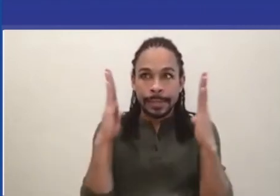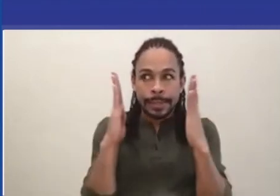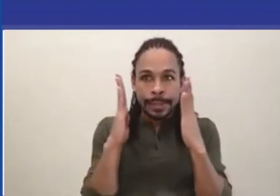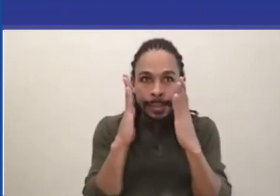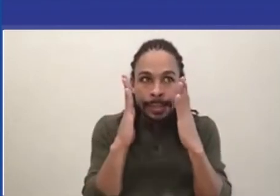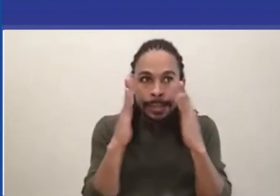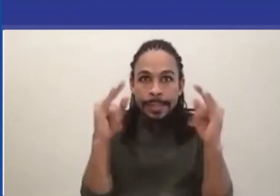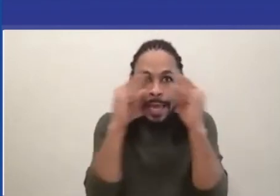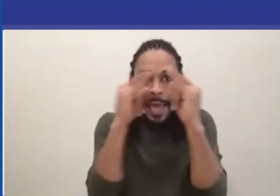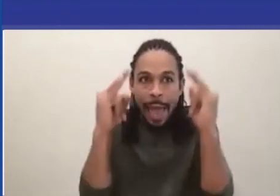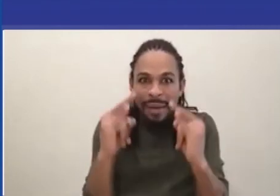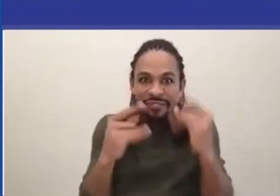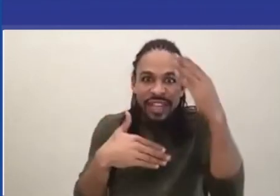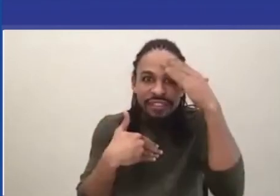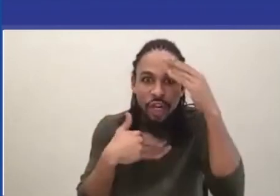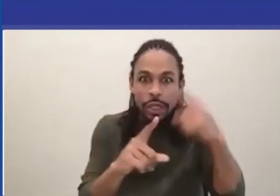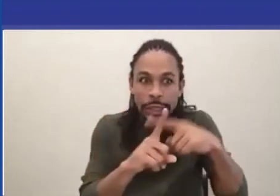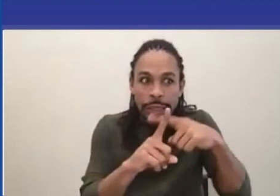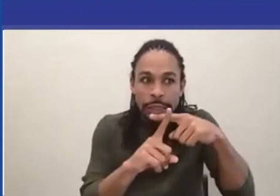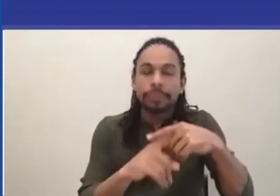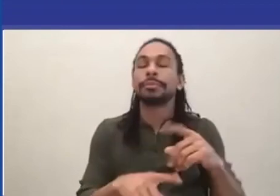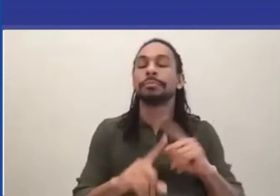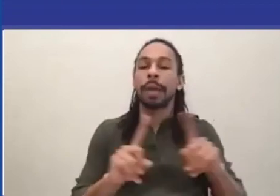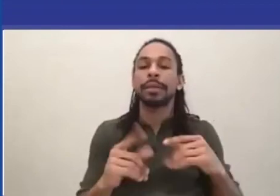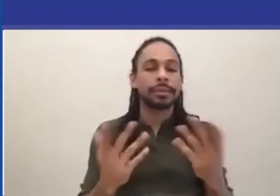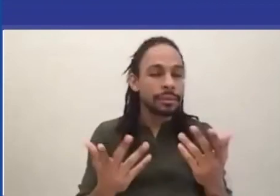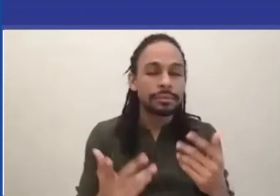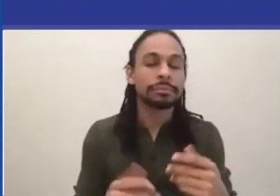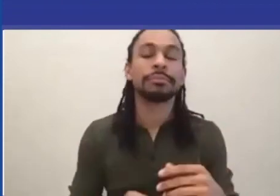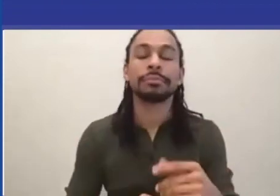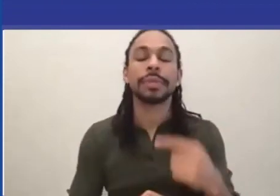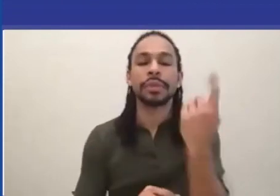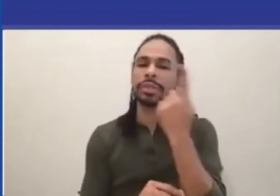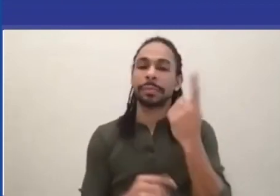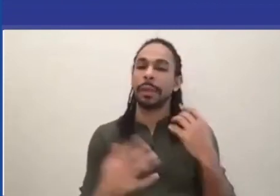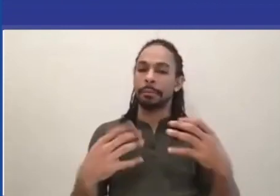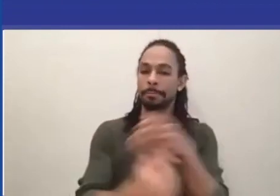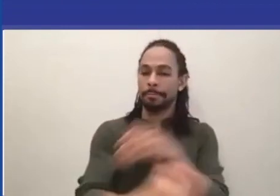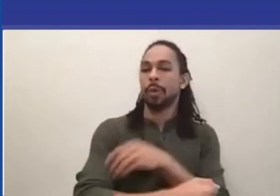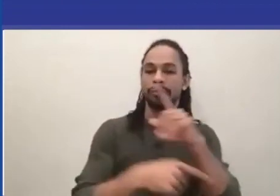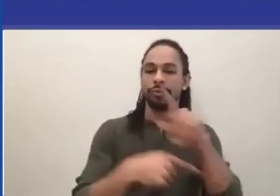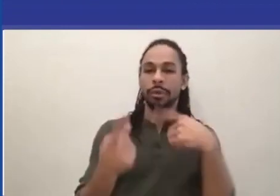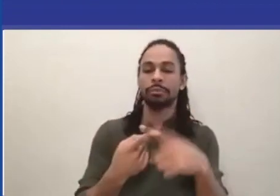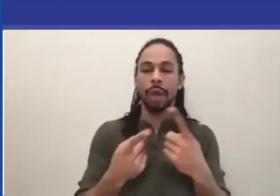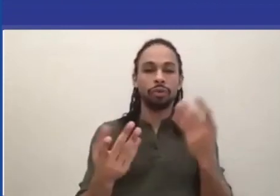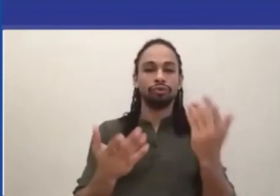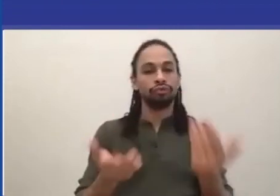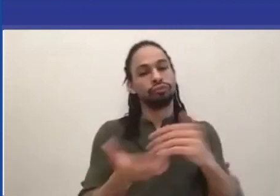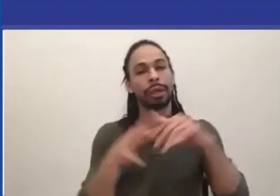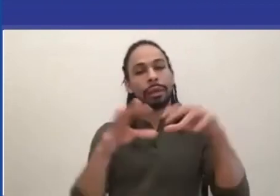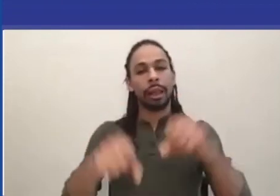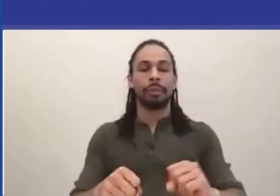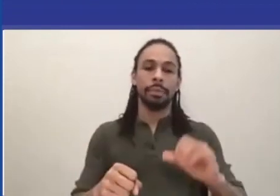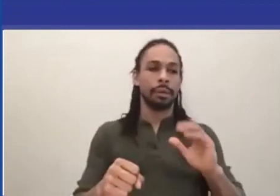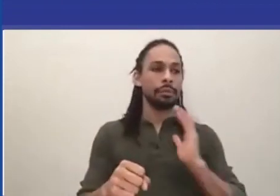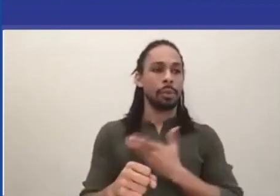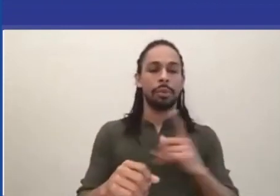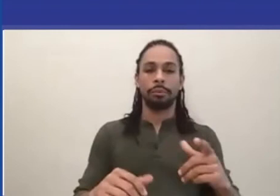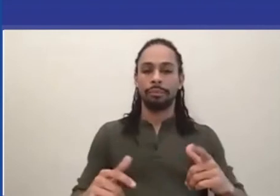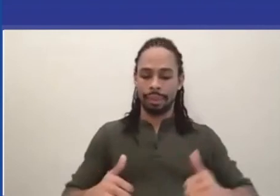something powerful about reclaiming the living space as a dance center, and not